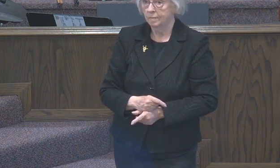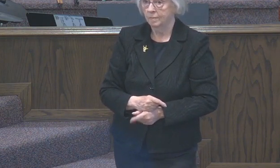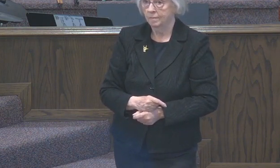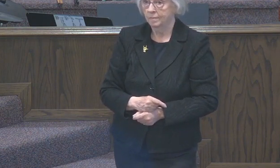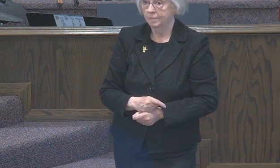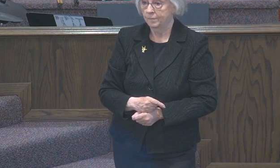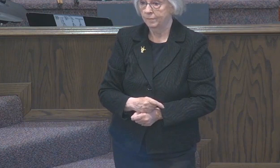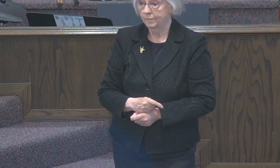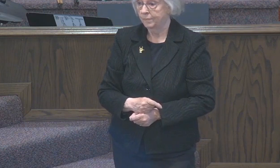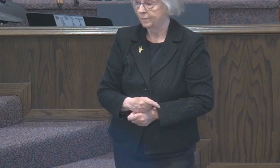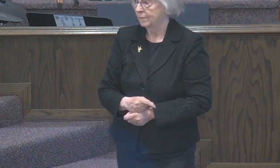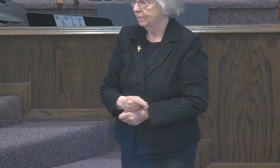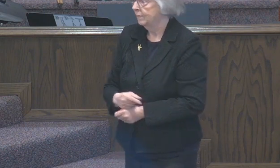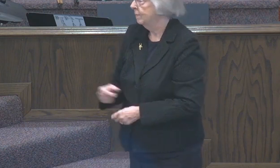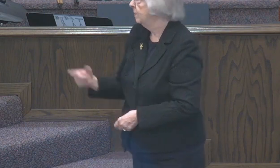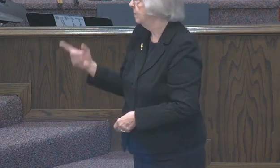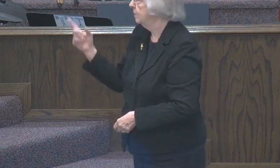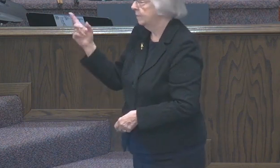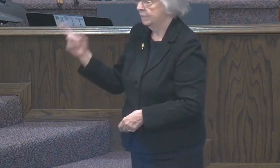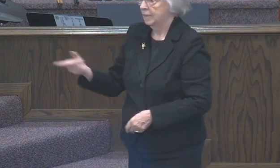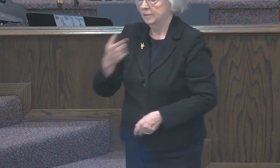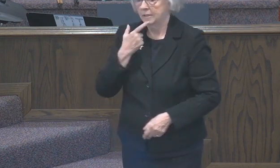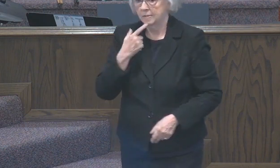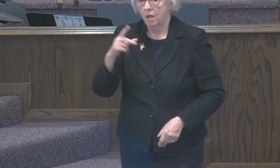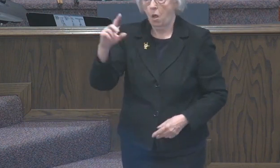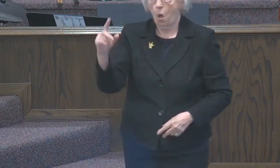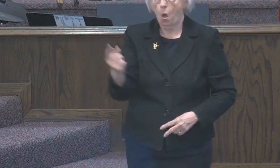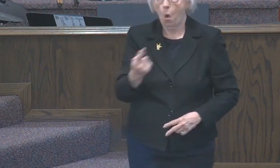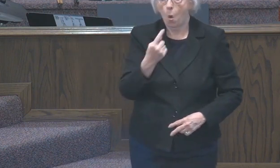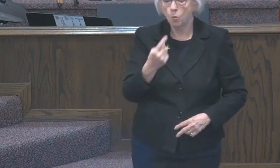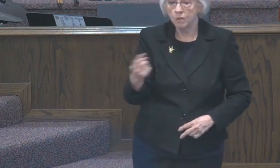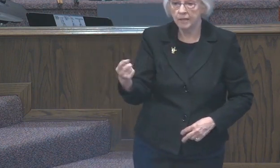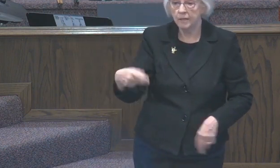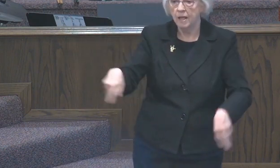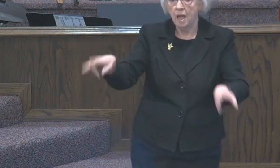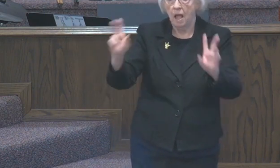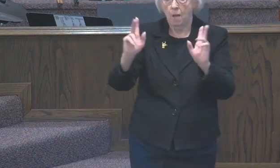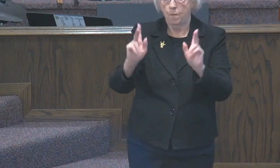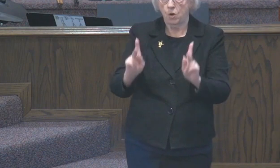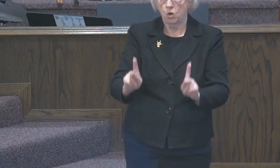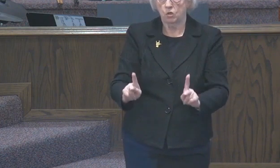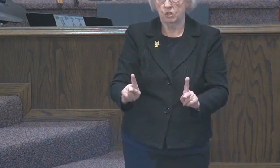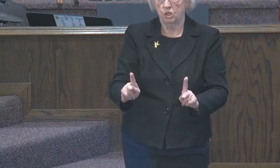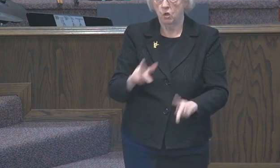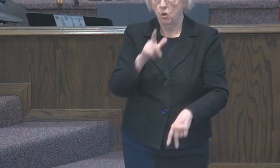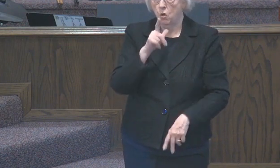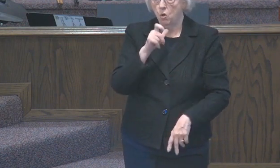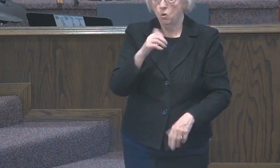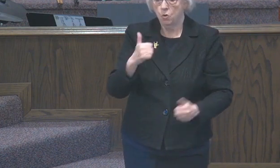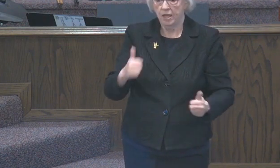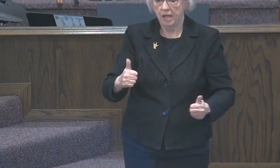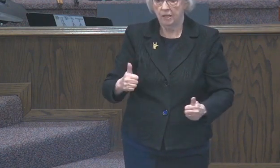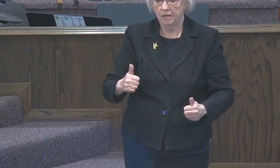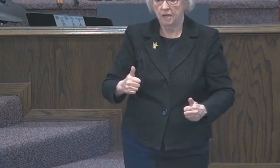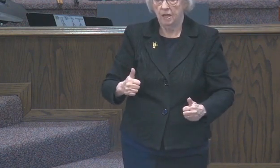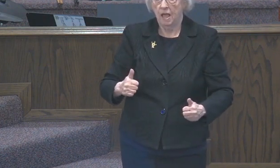One commentator put it this way, only the man who can even begin to satisfy the positive form of the rule